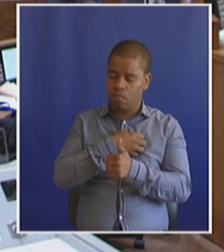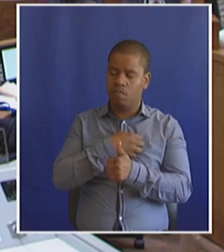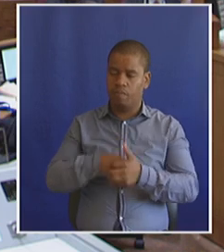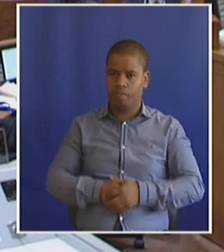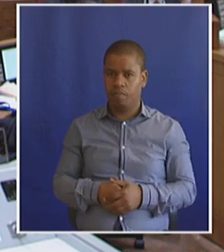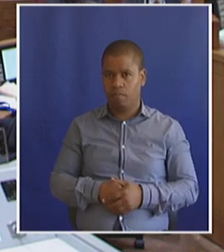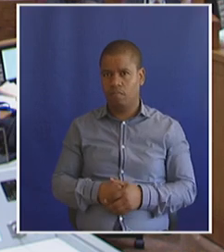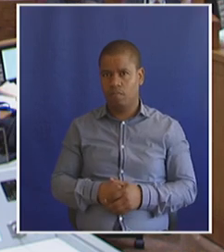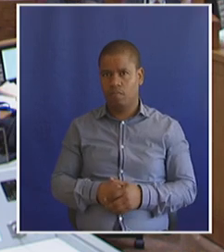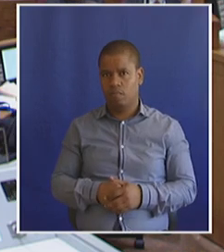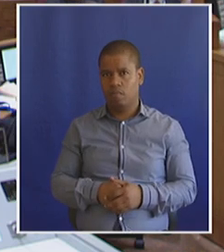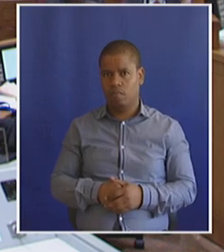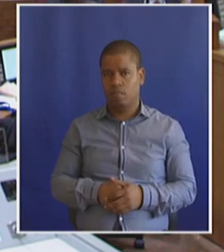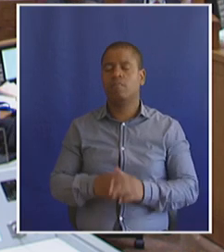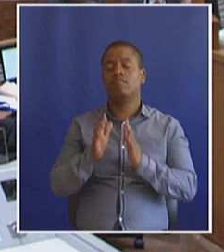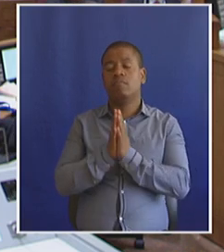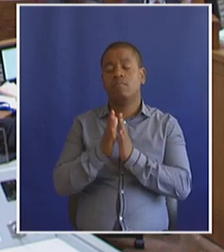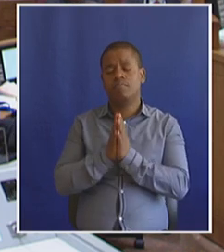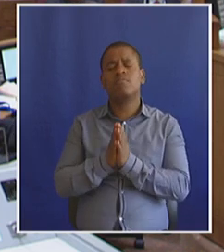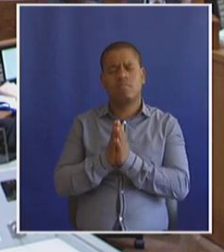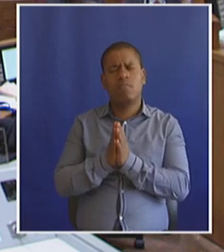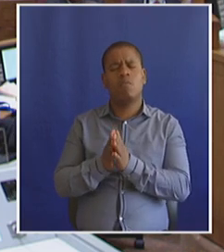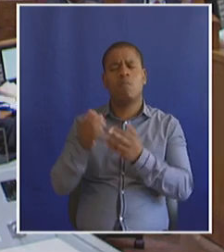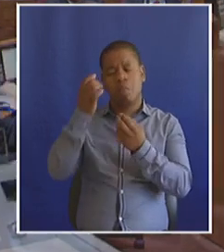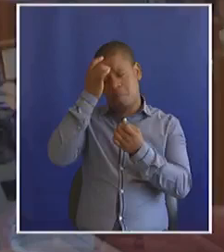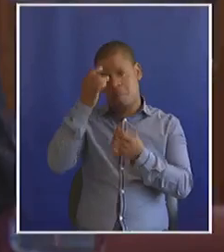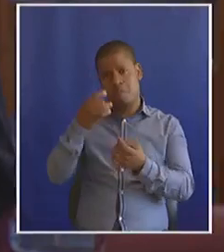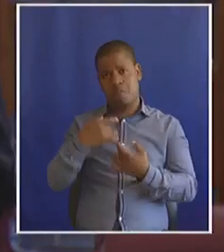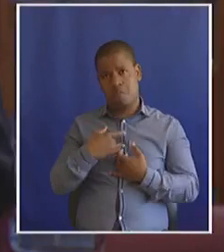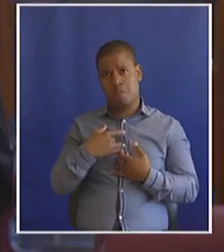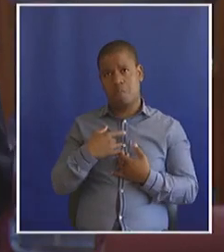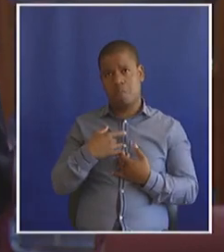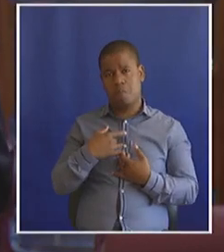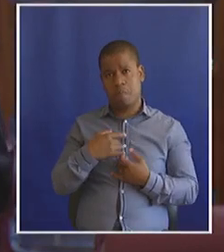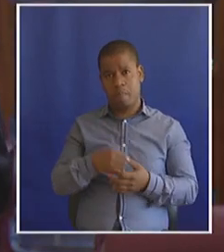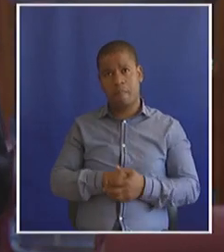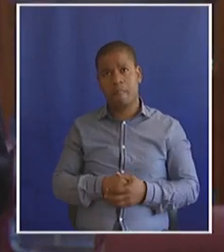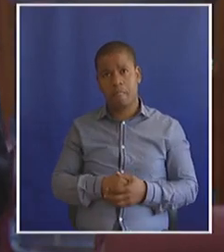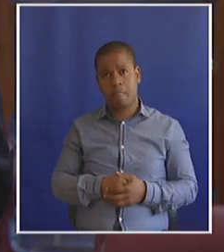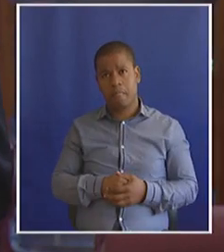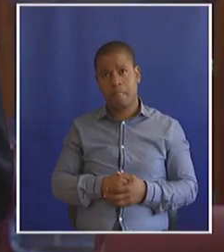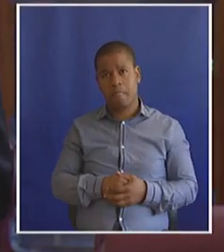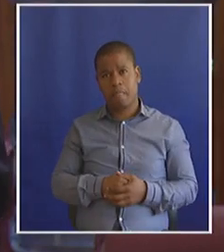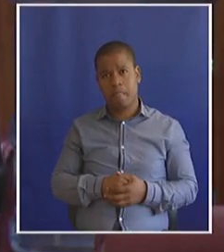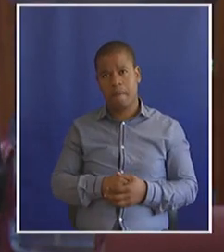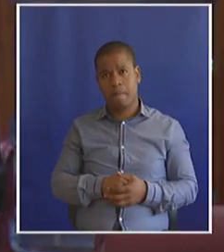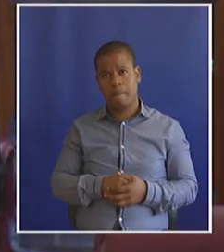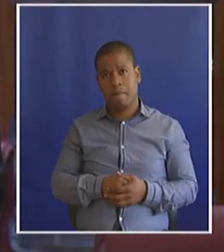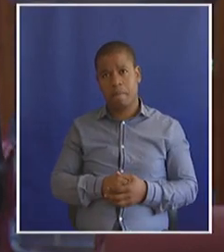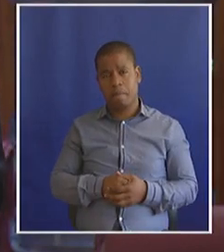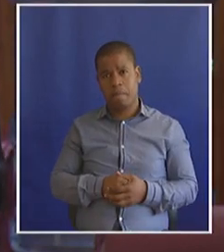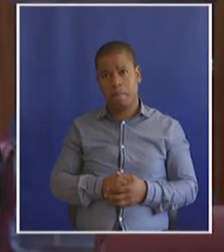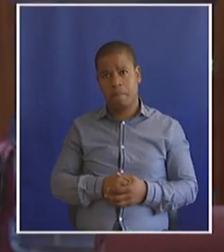Minister, can you answer me what has been the outcome of the intervention,